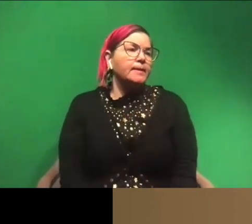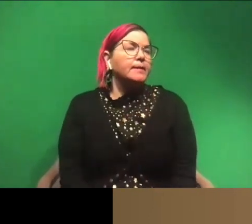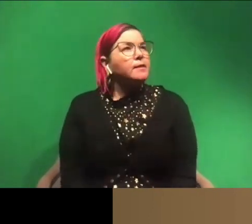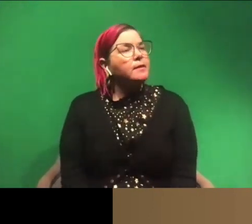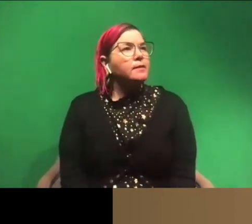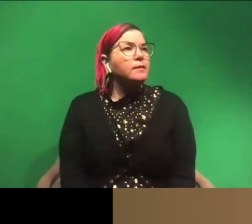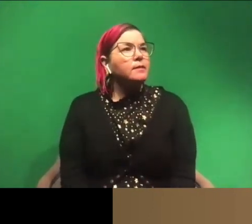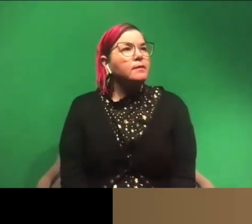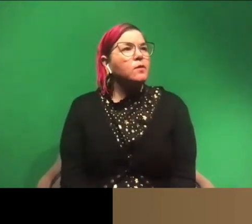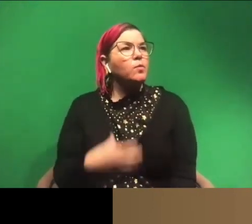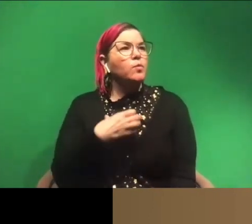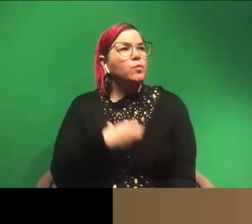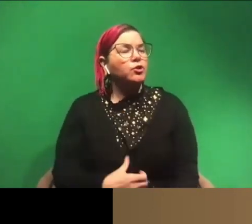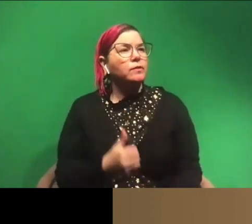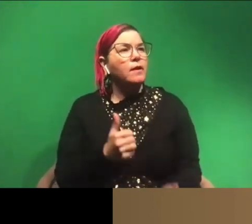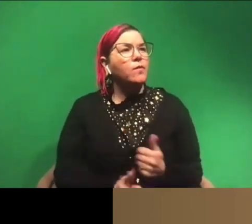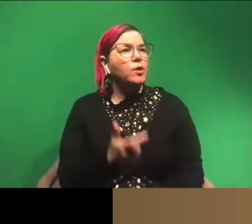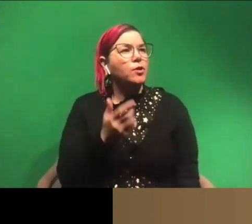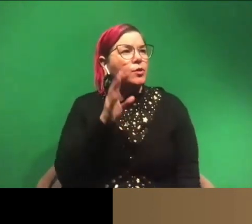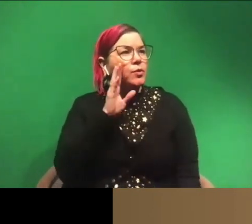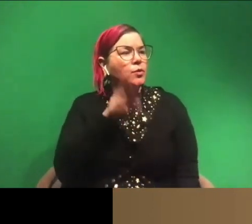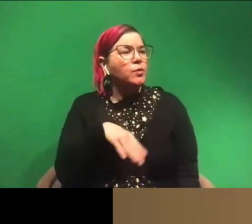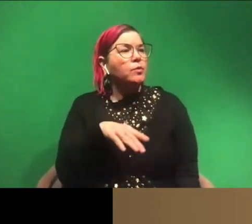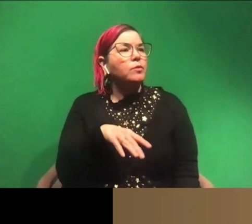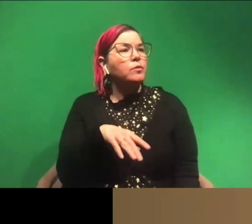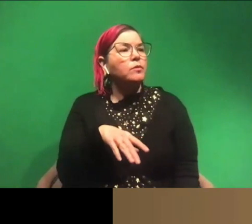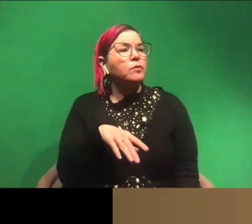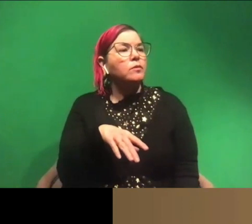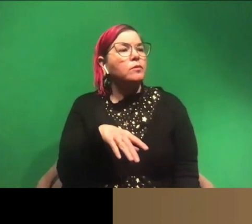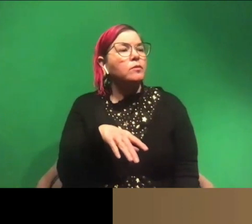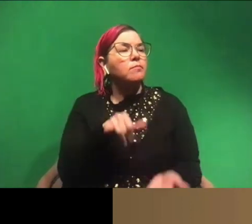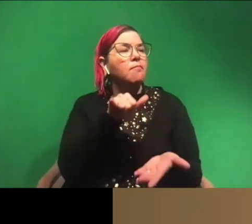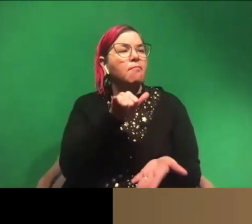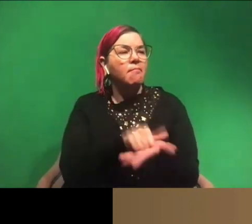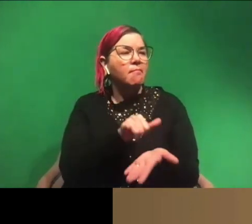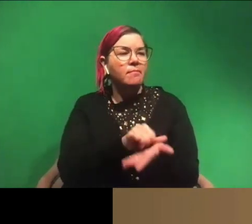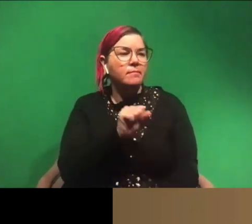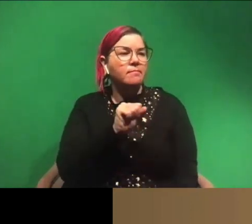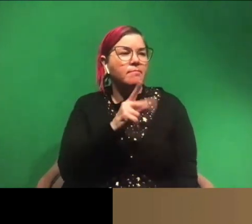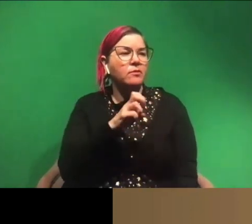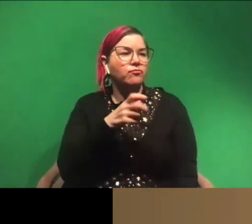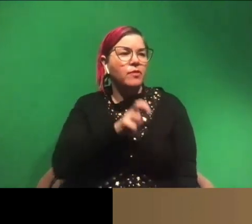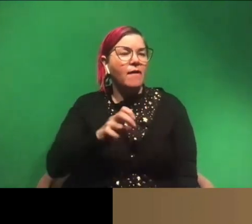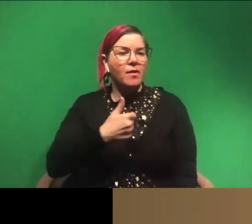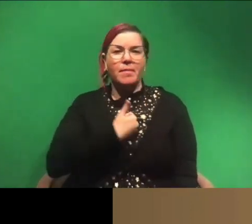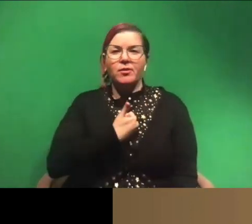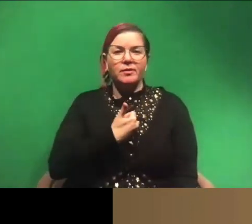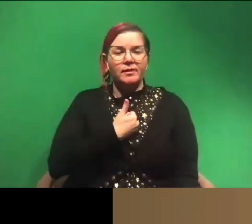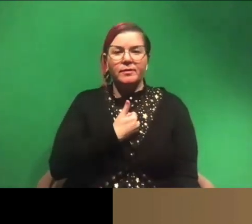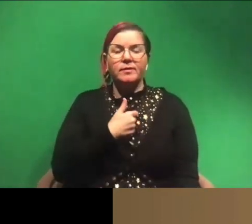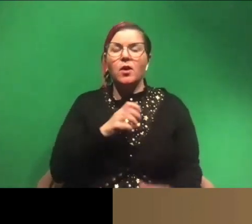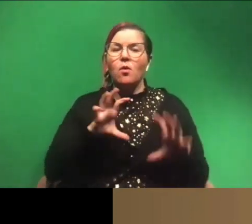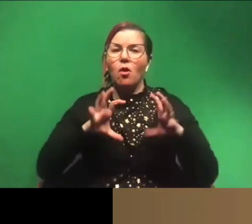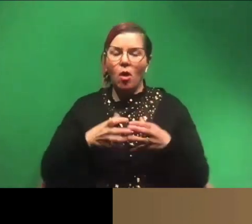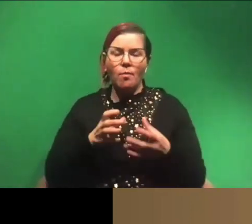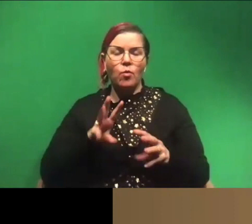I wish everybody knew that there's no way we're going to be able to do space travel by ourselves. So it is a global effort.